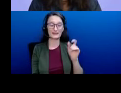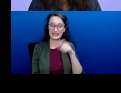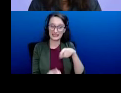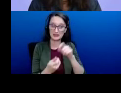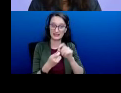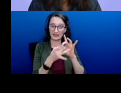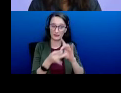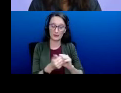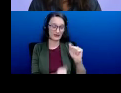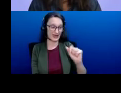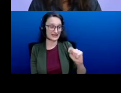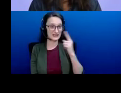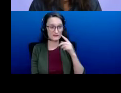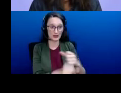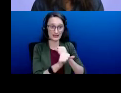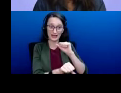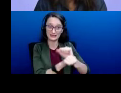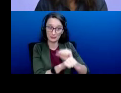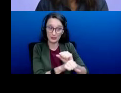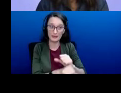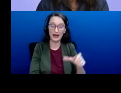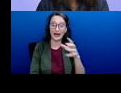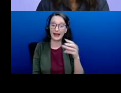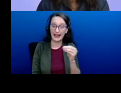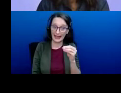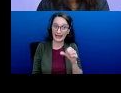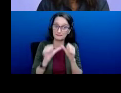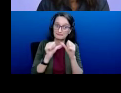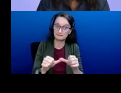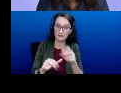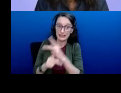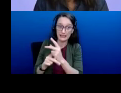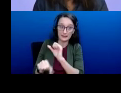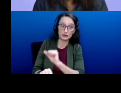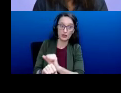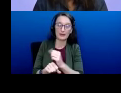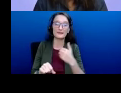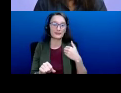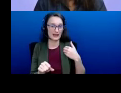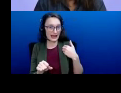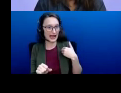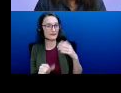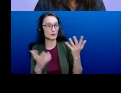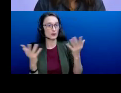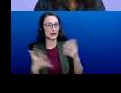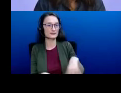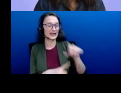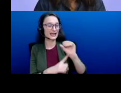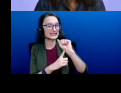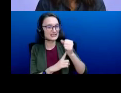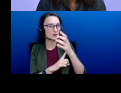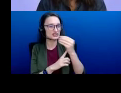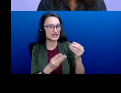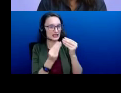obtaining employment and while maintaining employment. There is a situations and solutions finder through their website. It's